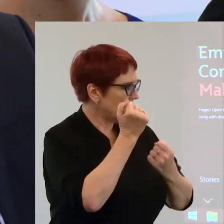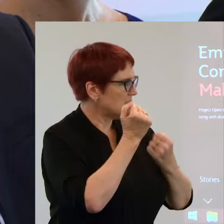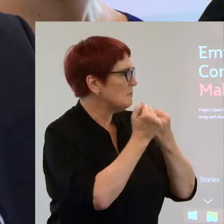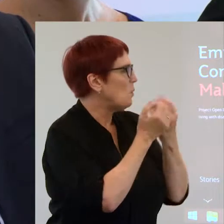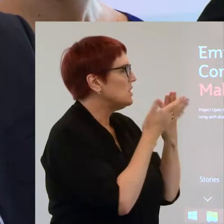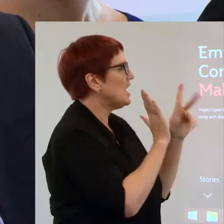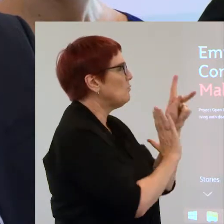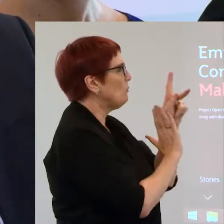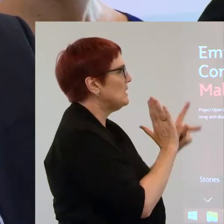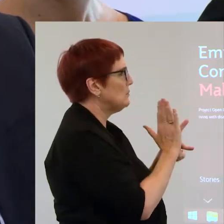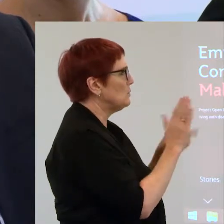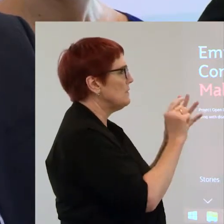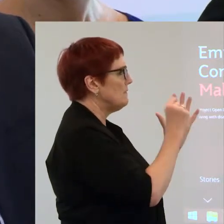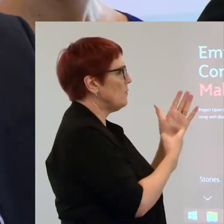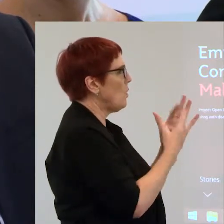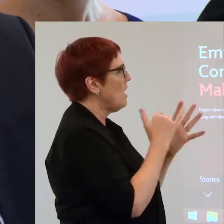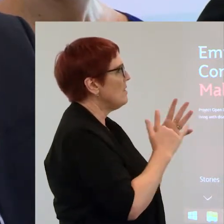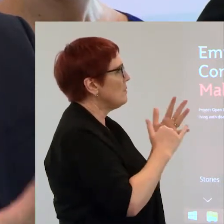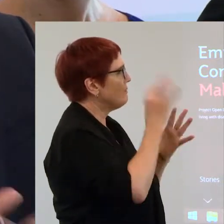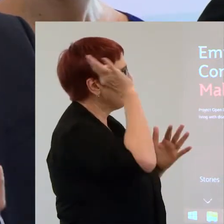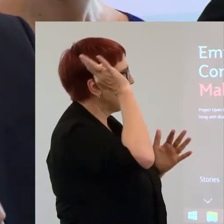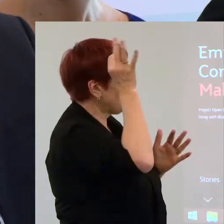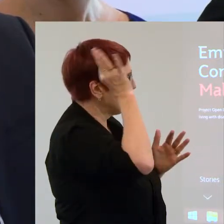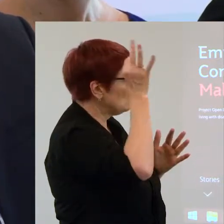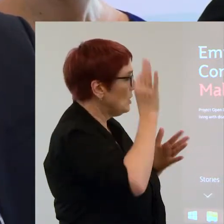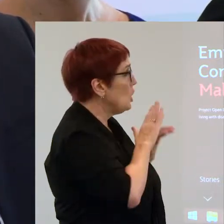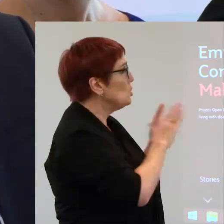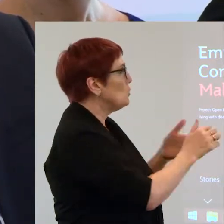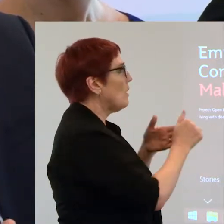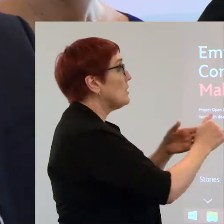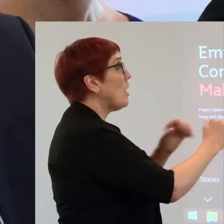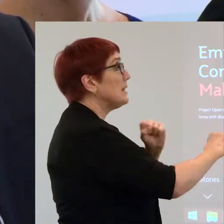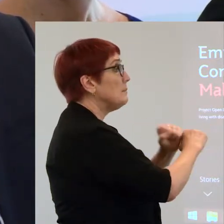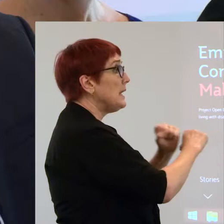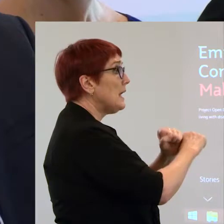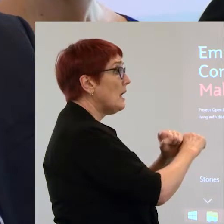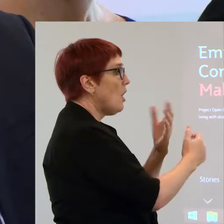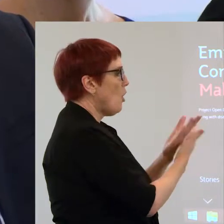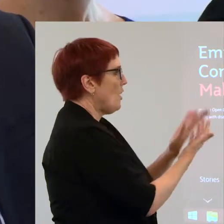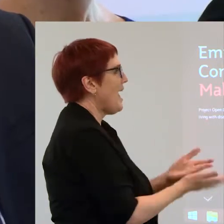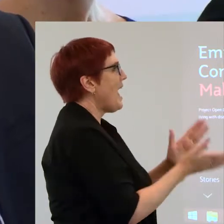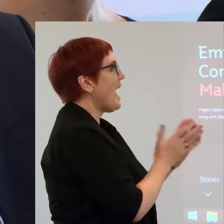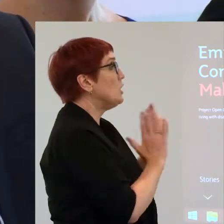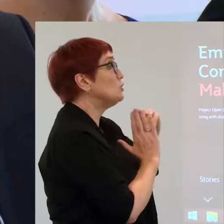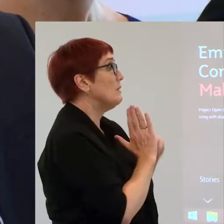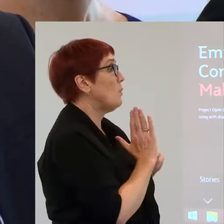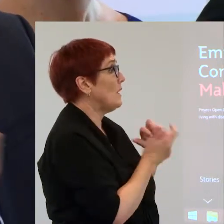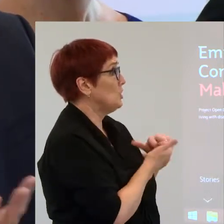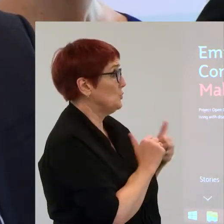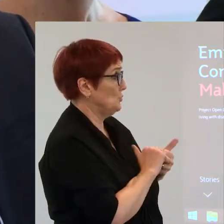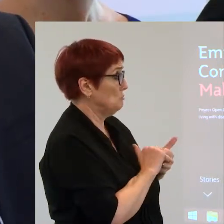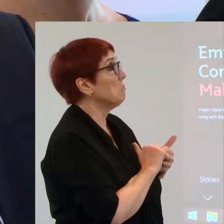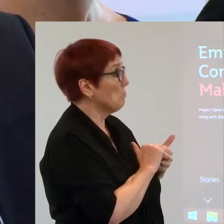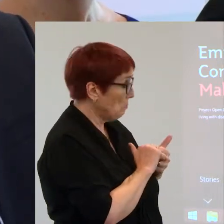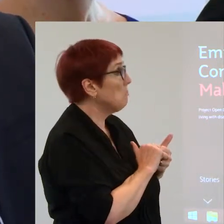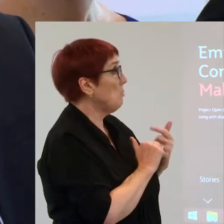general principles that the Press Council has developed to help to guide the media in their reporting of particular issues. And